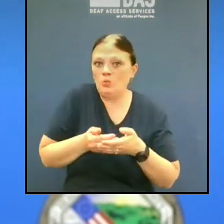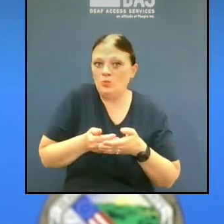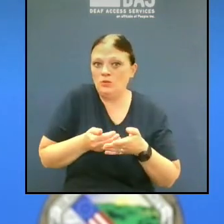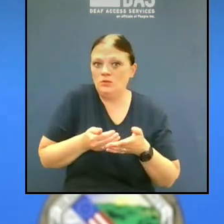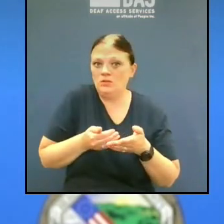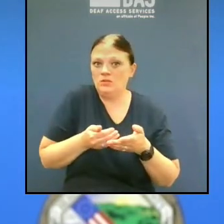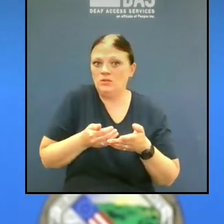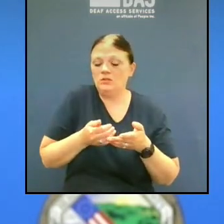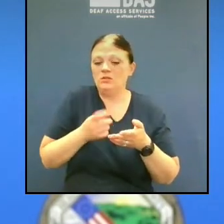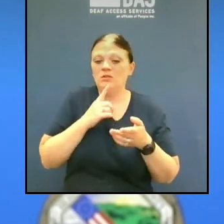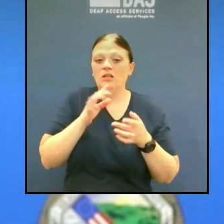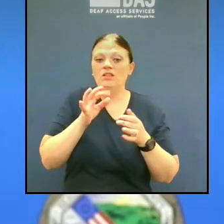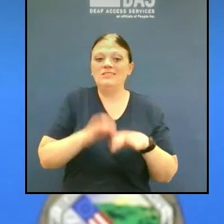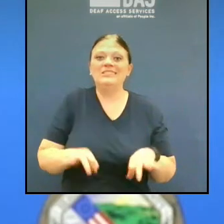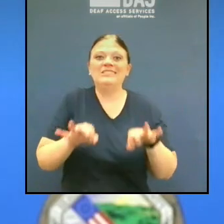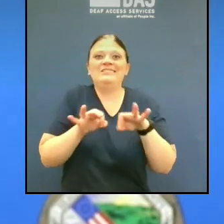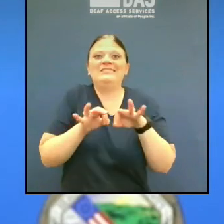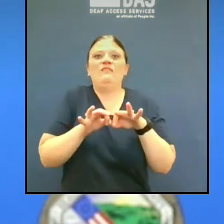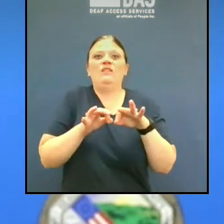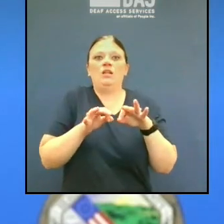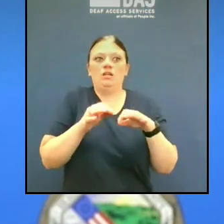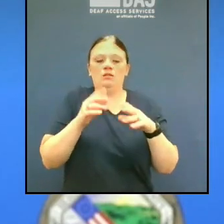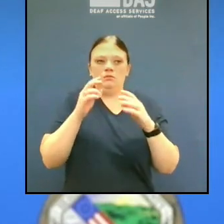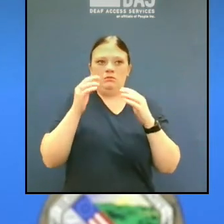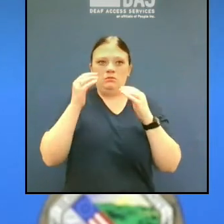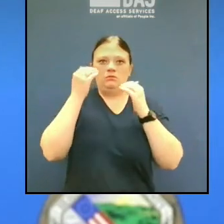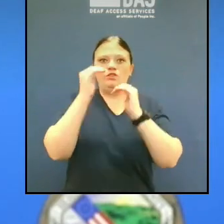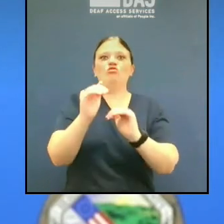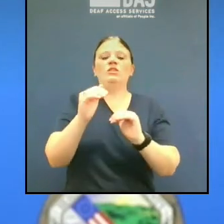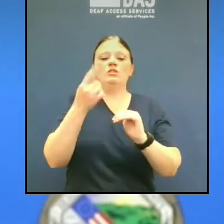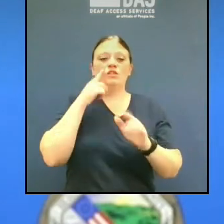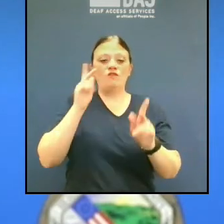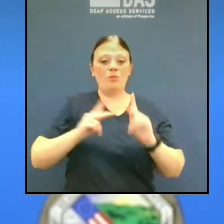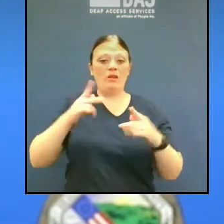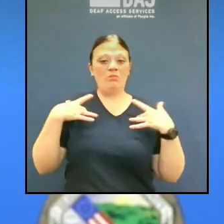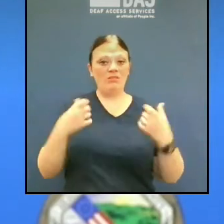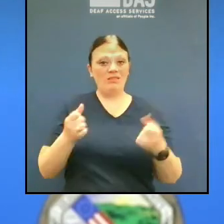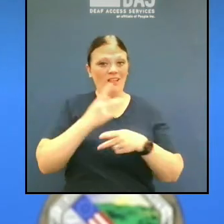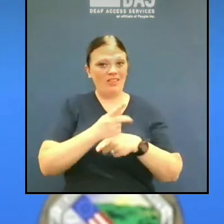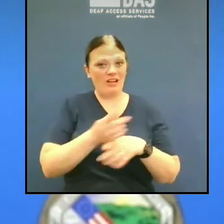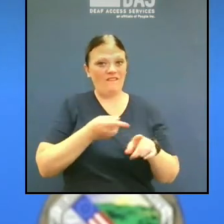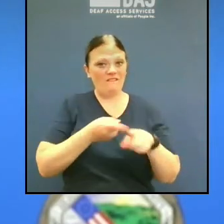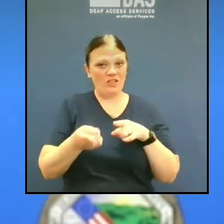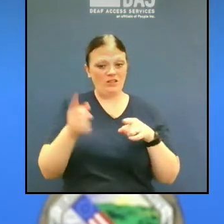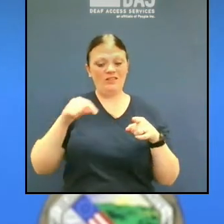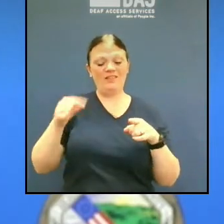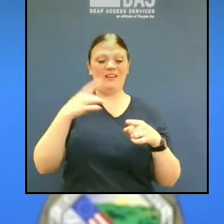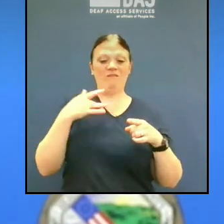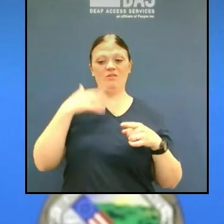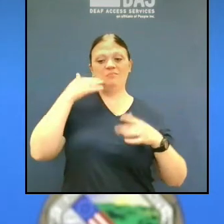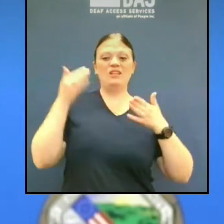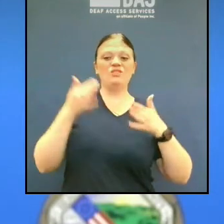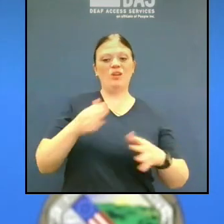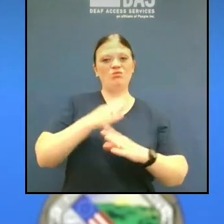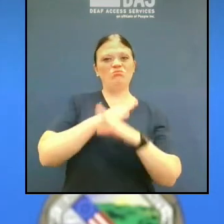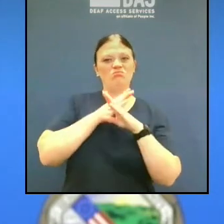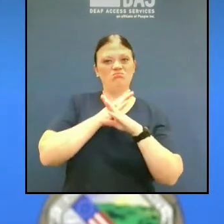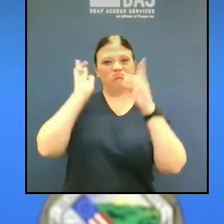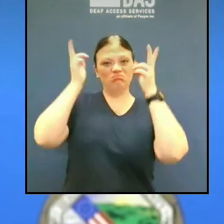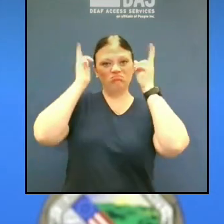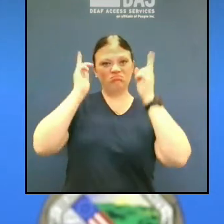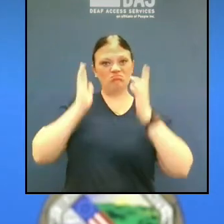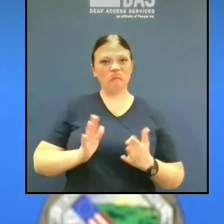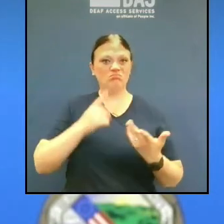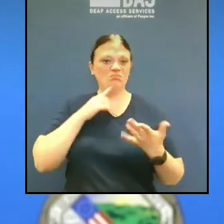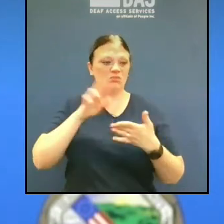course, significant restrictions put in place for those in the healthcare field, and they feel that this is the best way to protect barbers and stylists and,